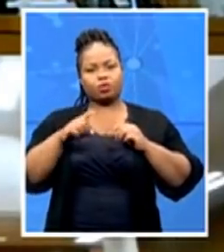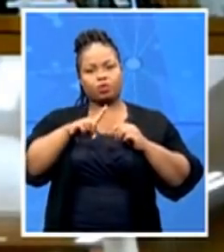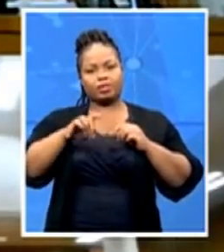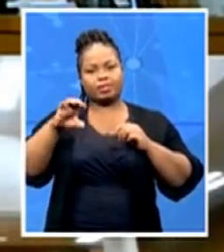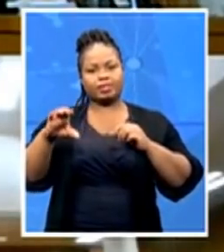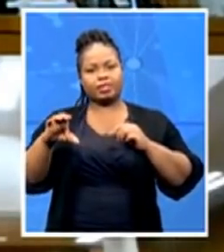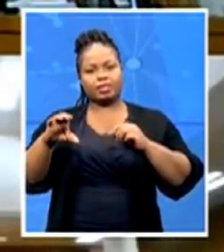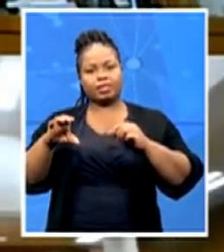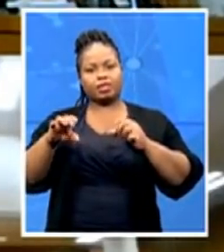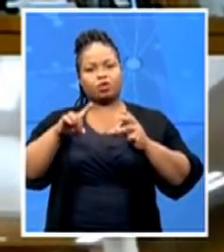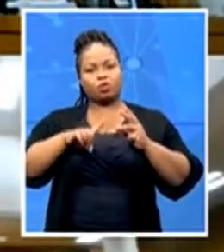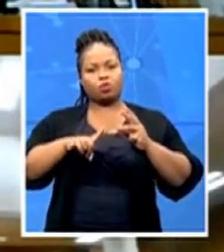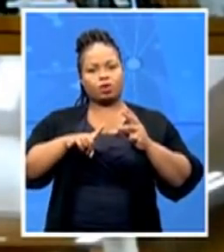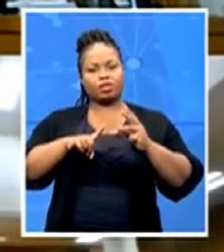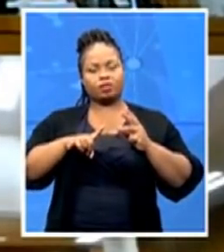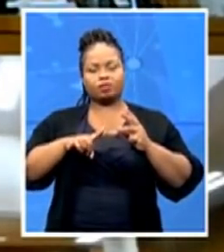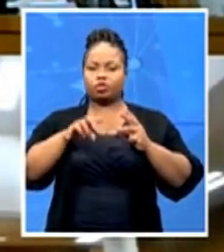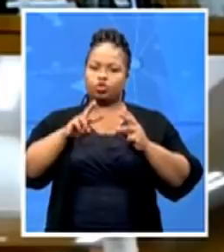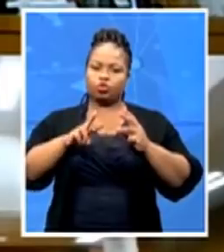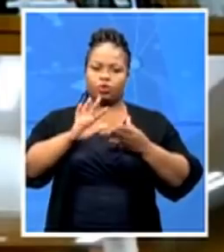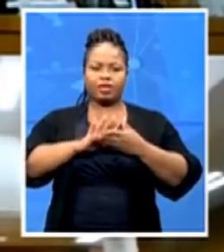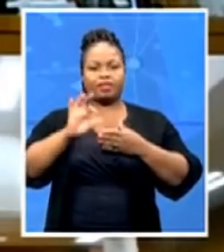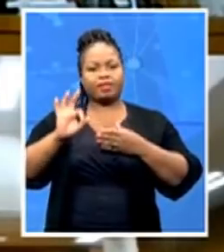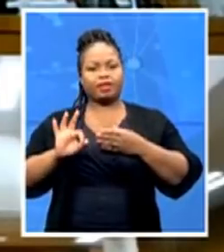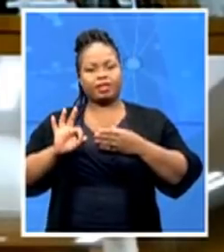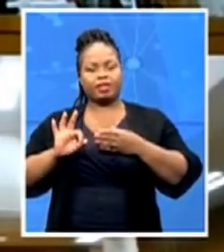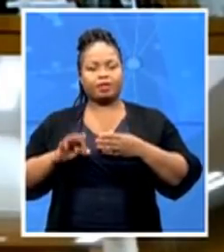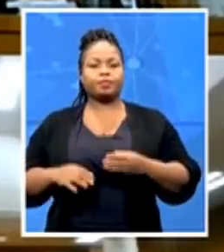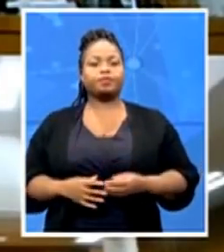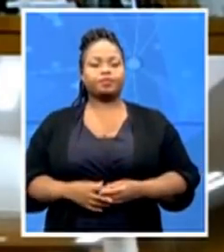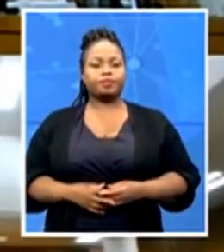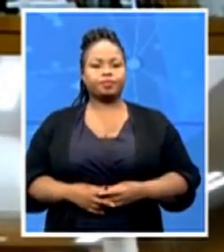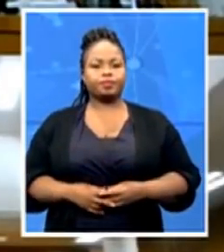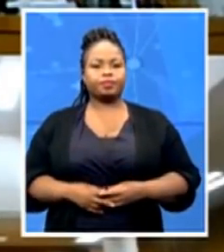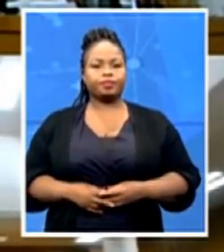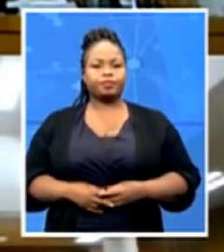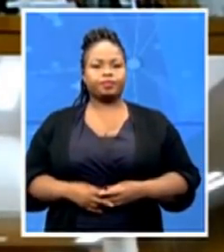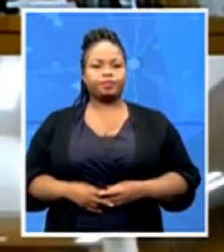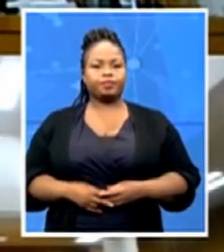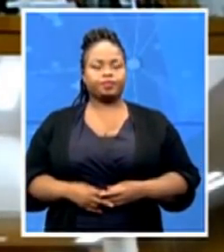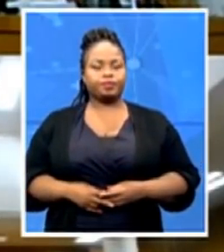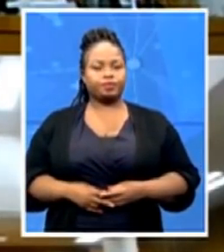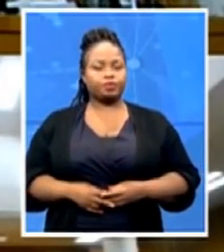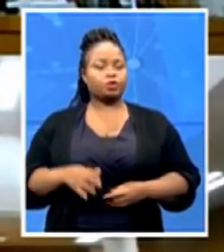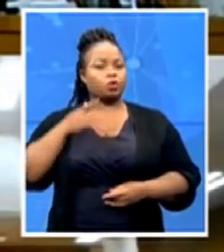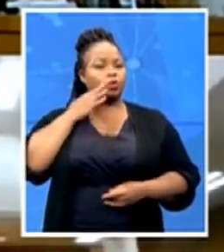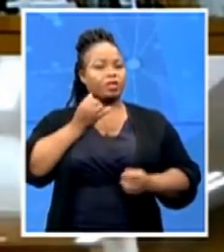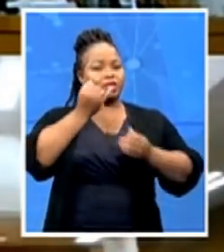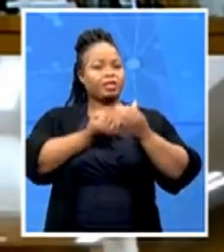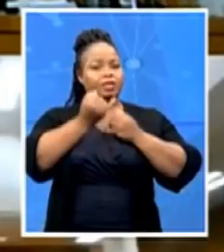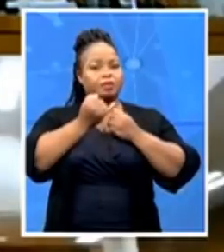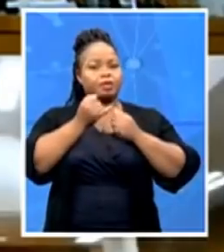2 and 3, Roman 2 and 3. During the independent panel proceedings, the office bearer will be at liberty to